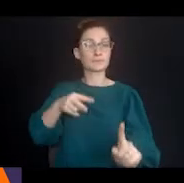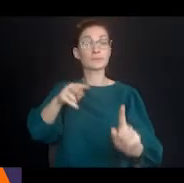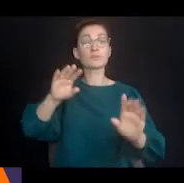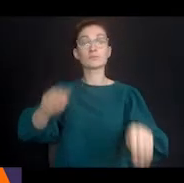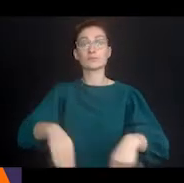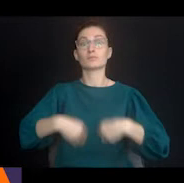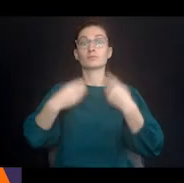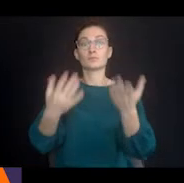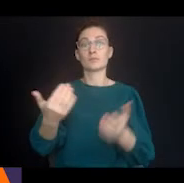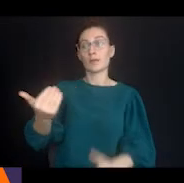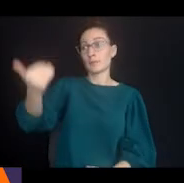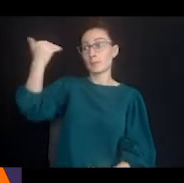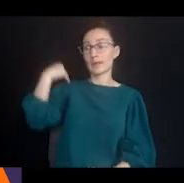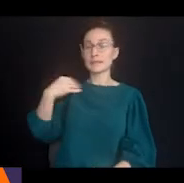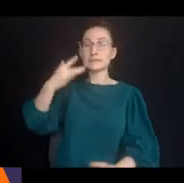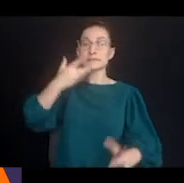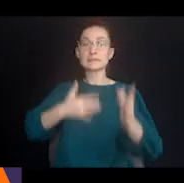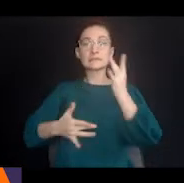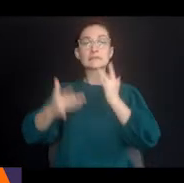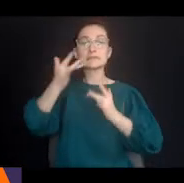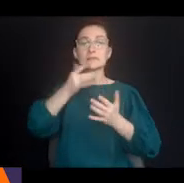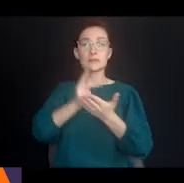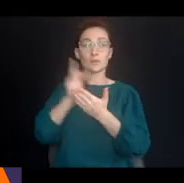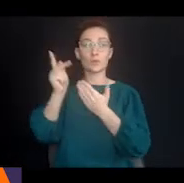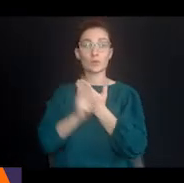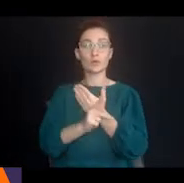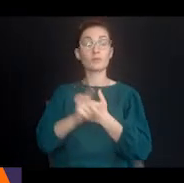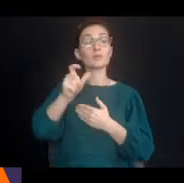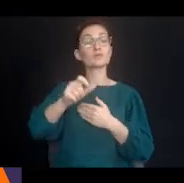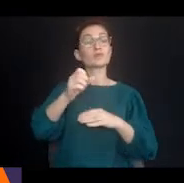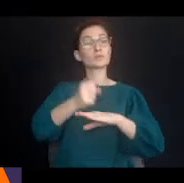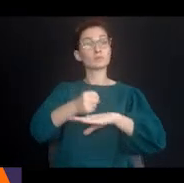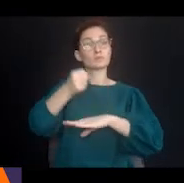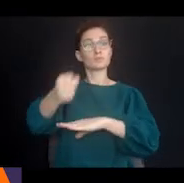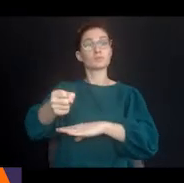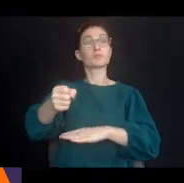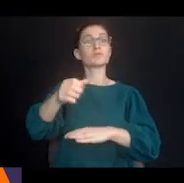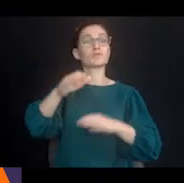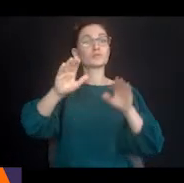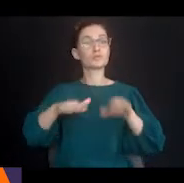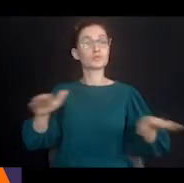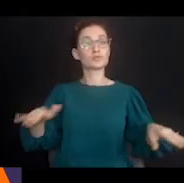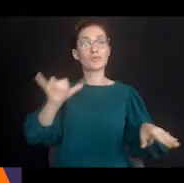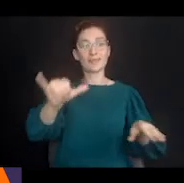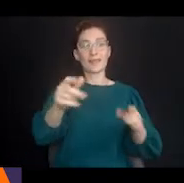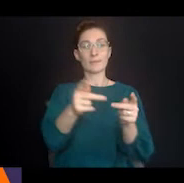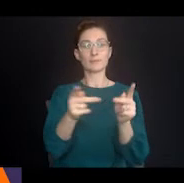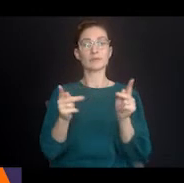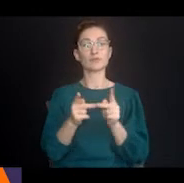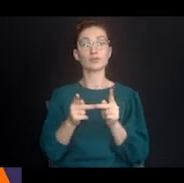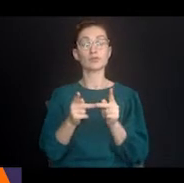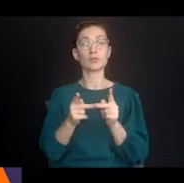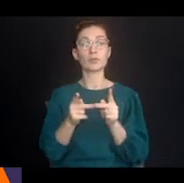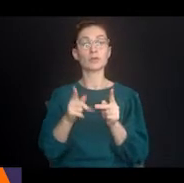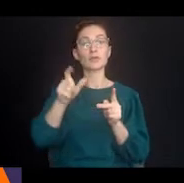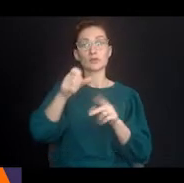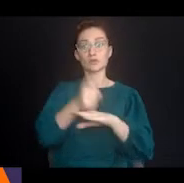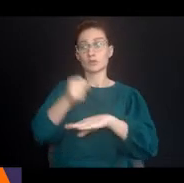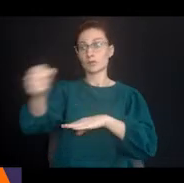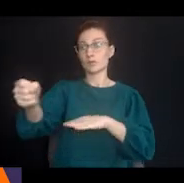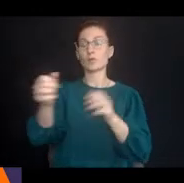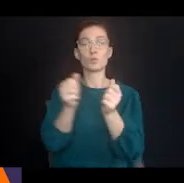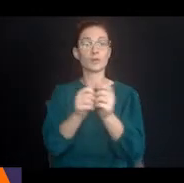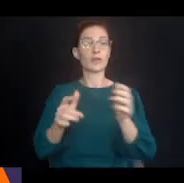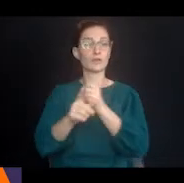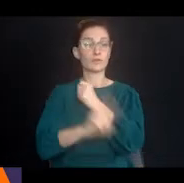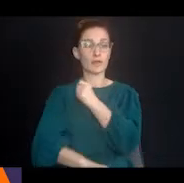prospectively to compensate for a past deficient program and should place children in the position they would have been but for the